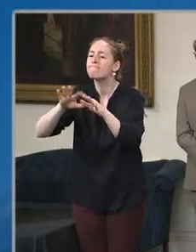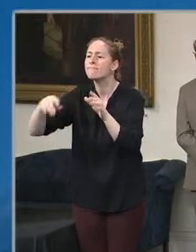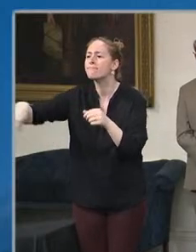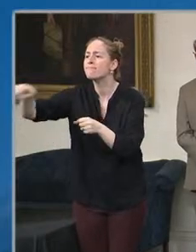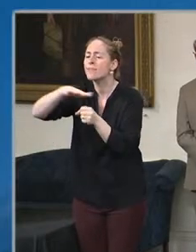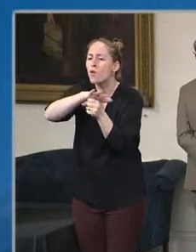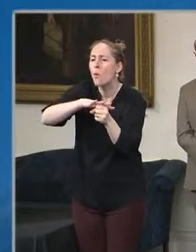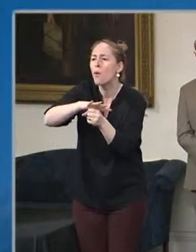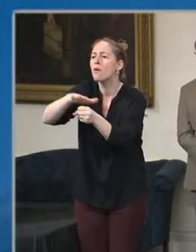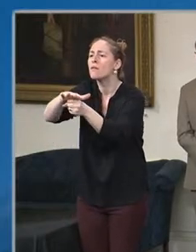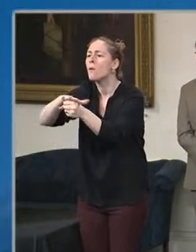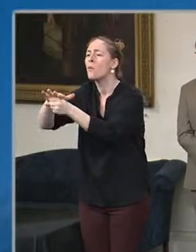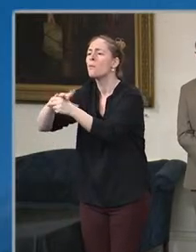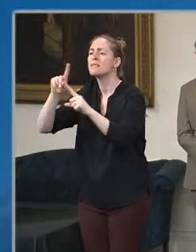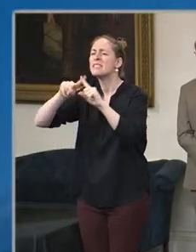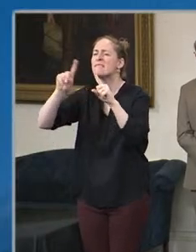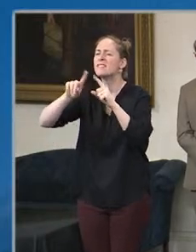the state.